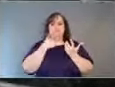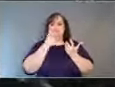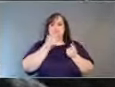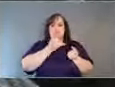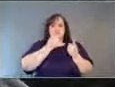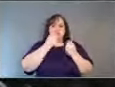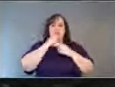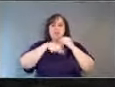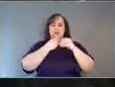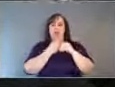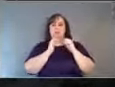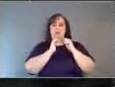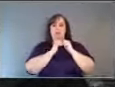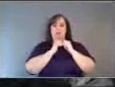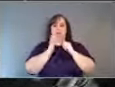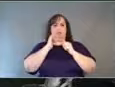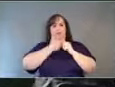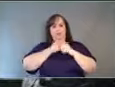2022.